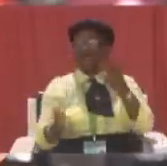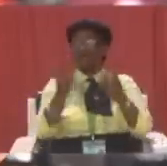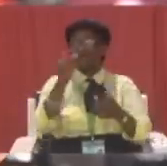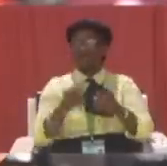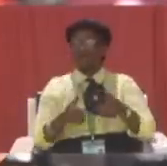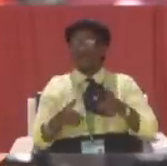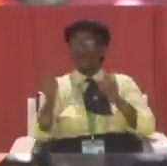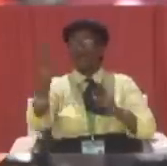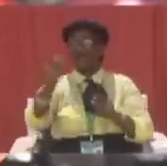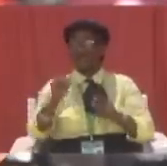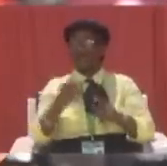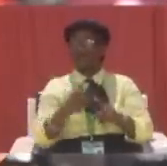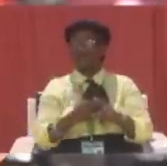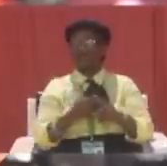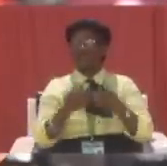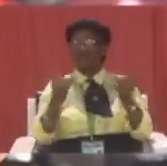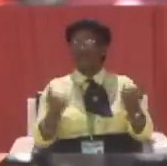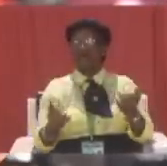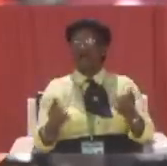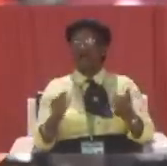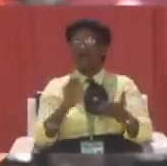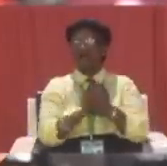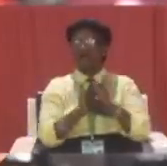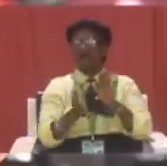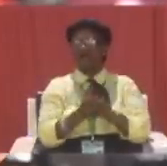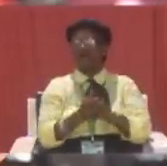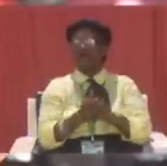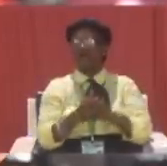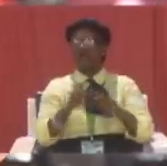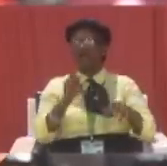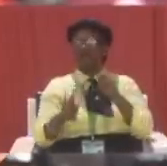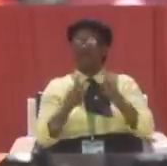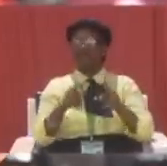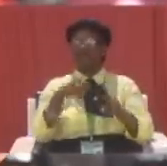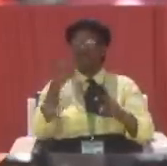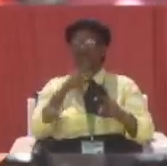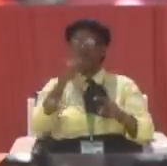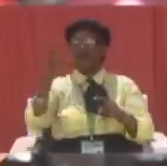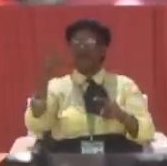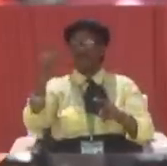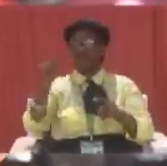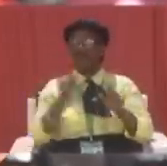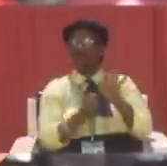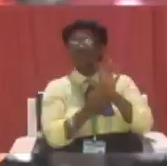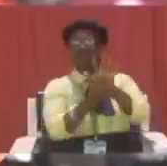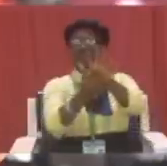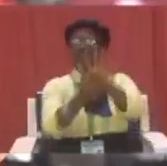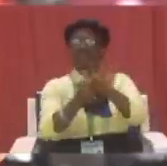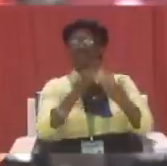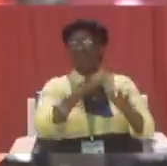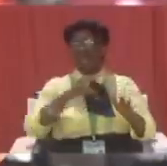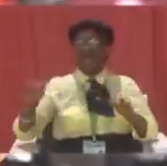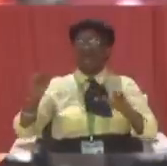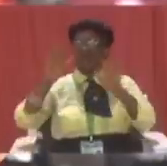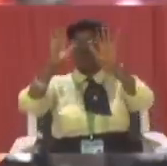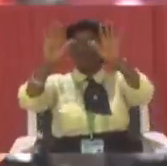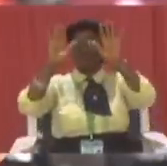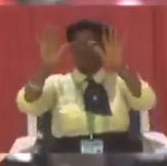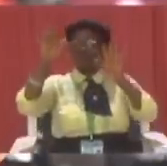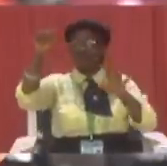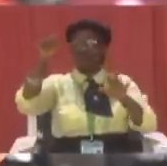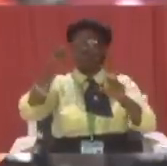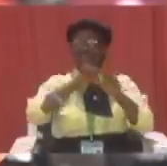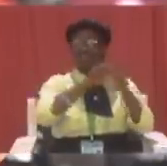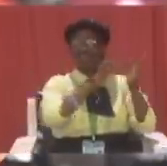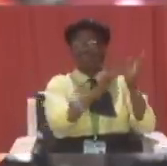today become people who are for signs and wonders. In Jesus' mighty name we have prayed.